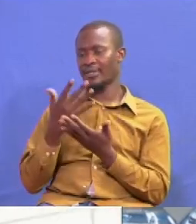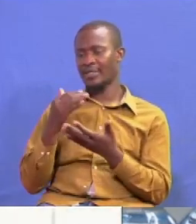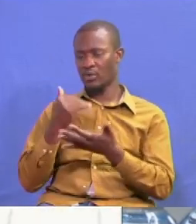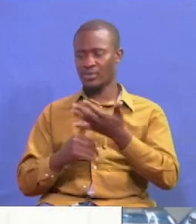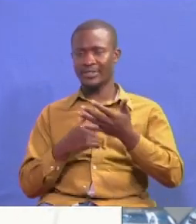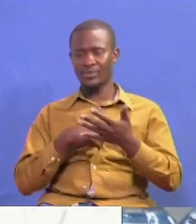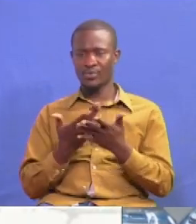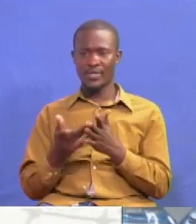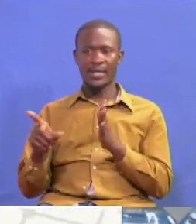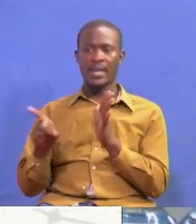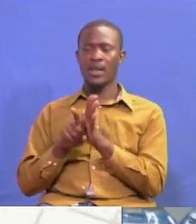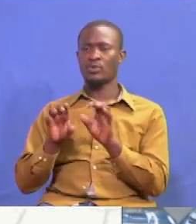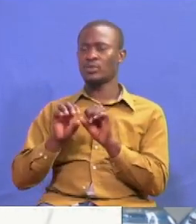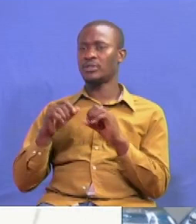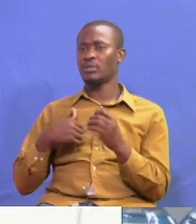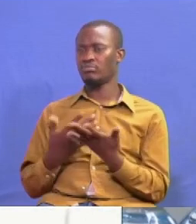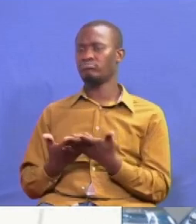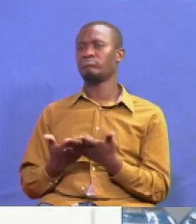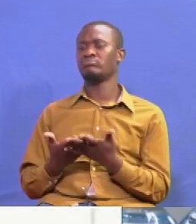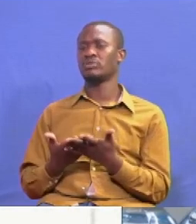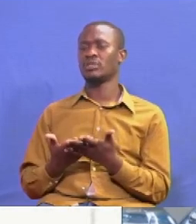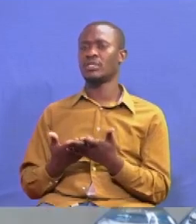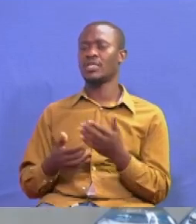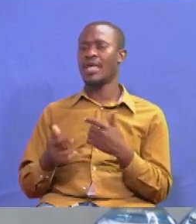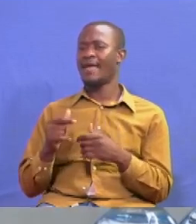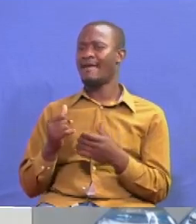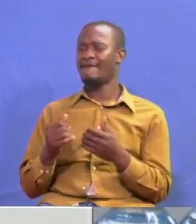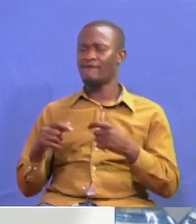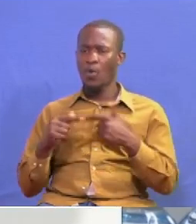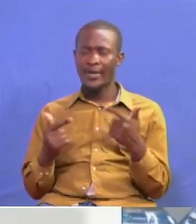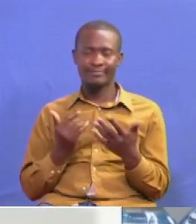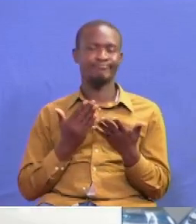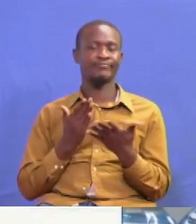illegal, unlawful, and a violation of fundamental rights and freedoms.